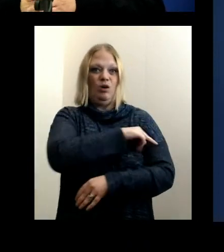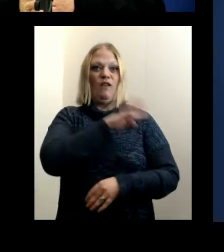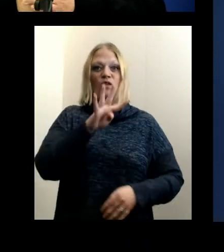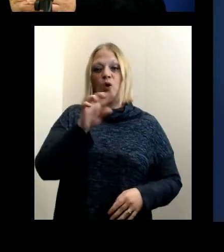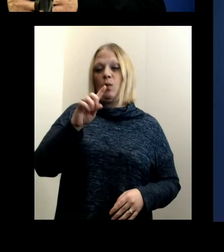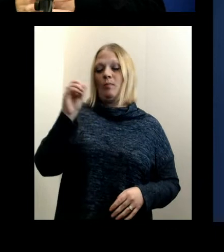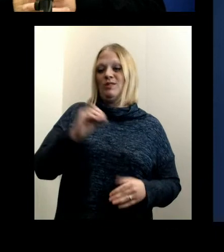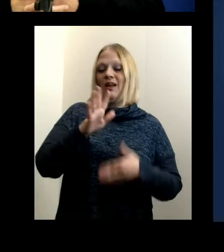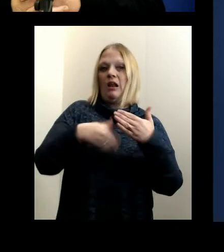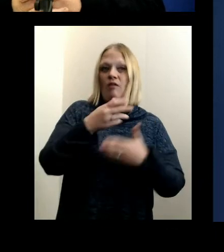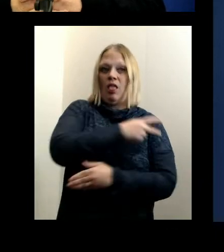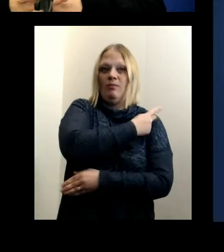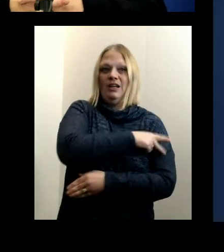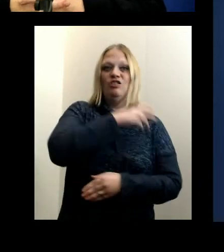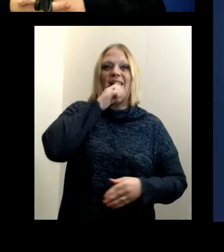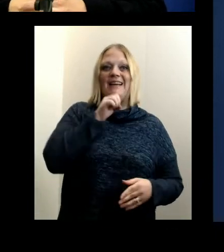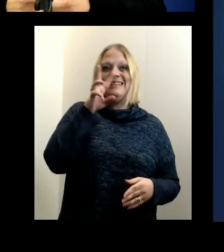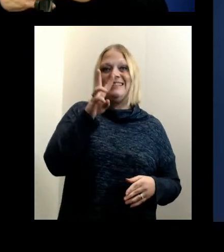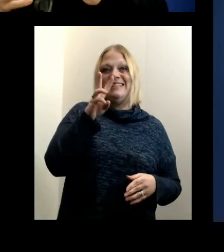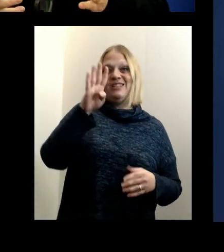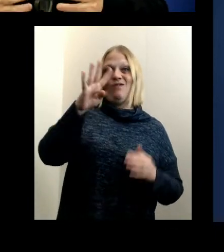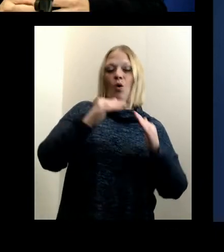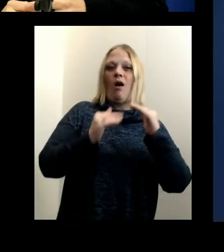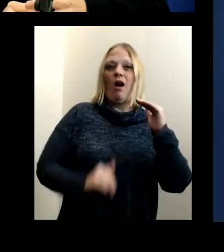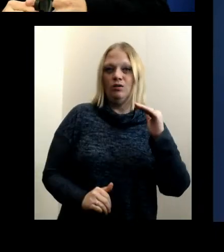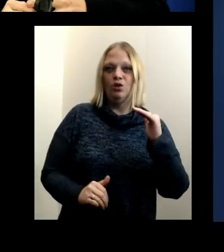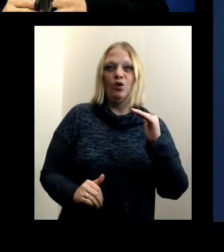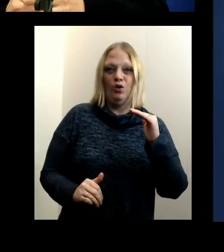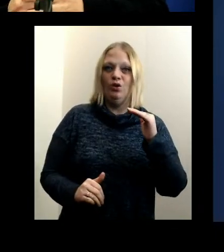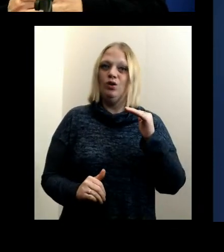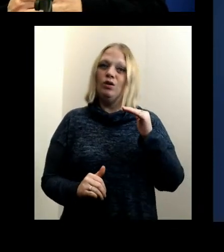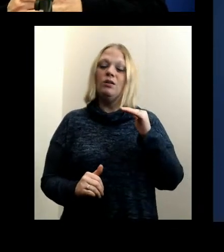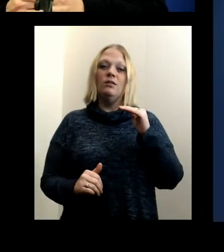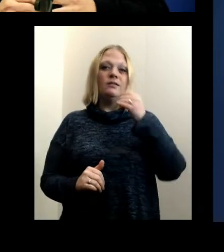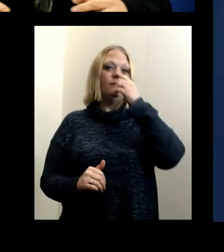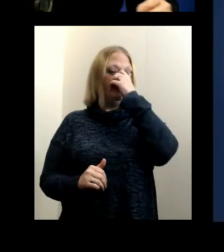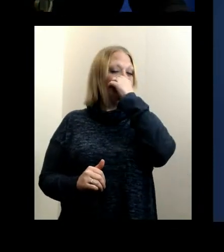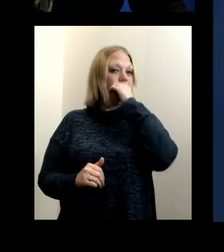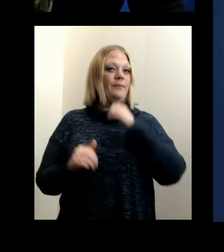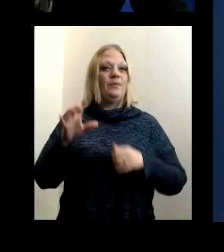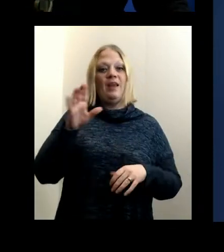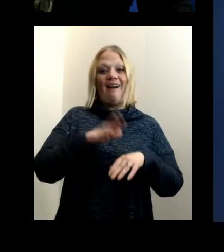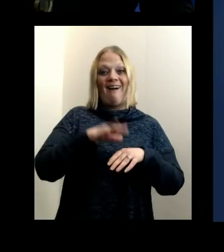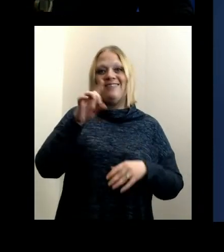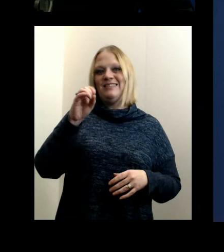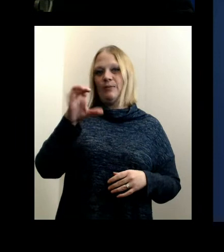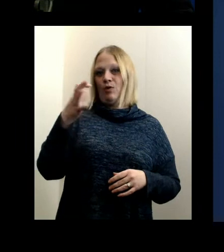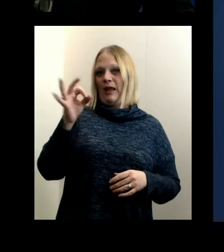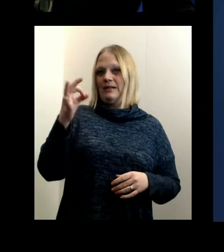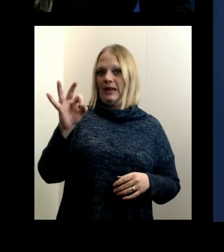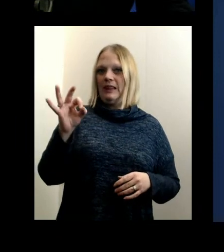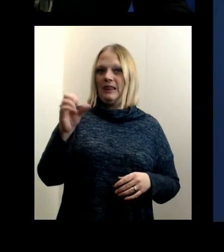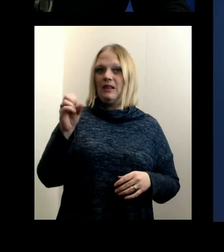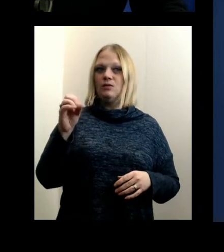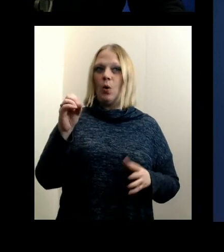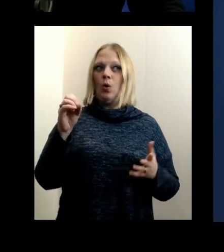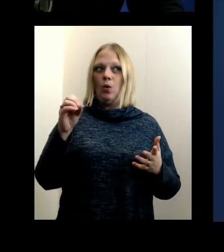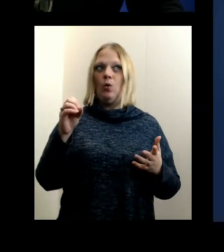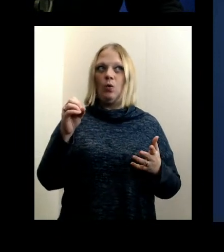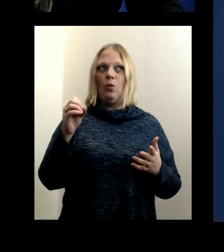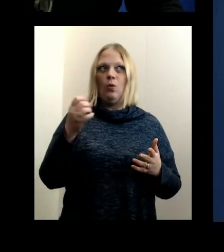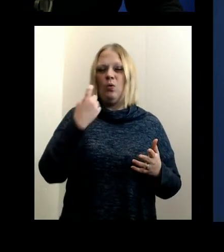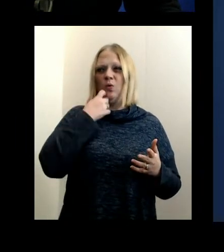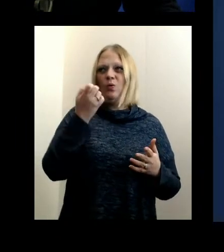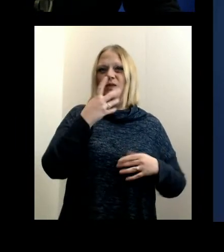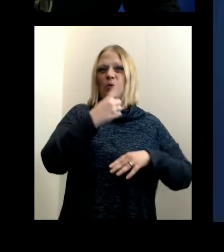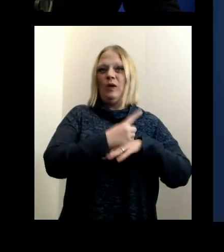of all patients were age 64 and under on December 19th. So we have seen in the last few days an